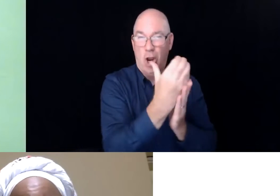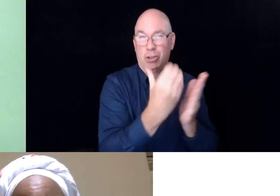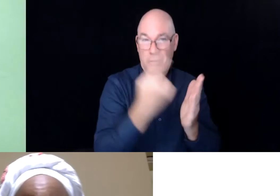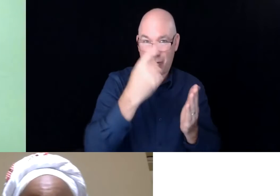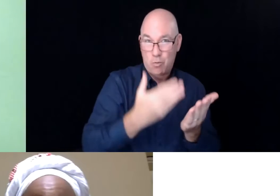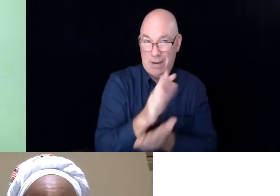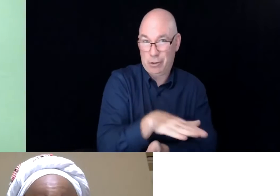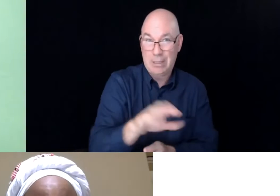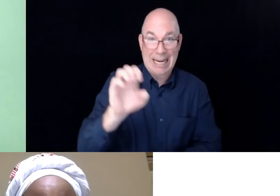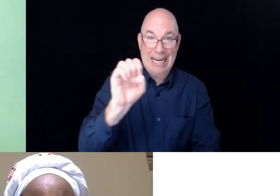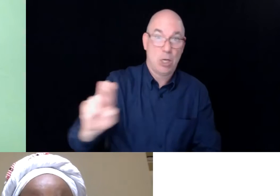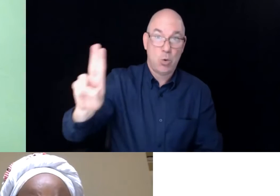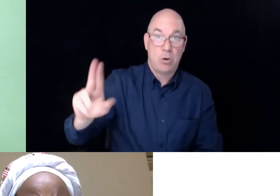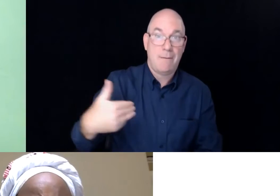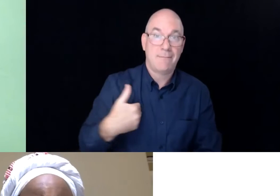the EU, we have the